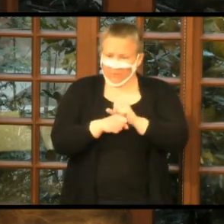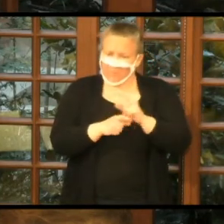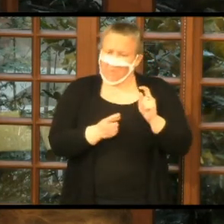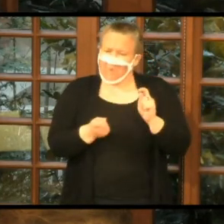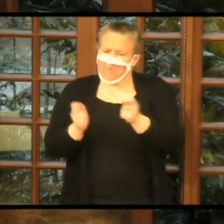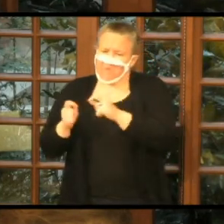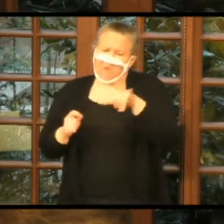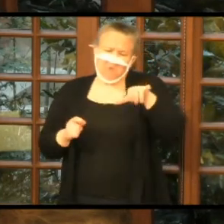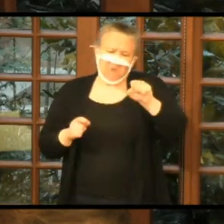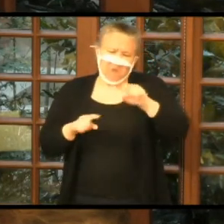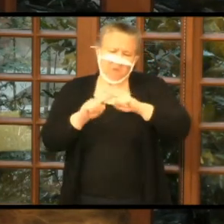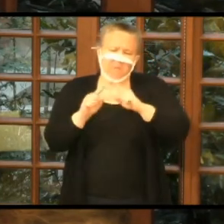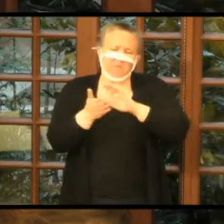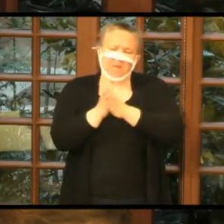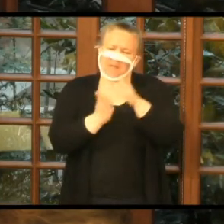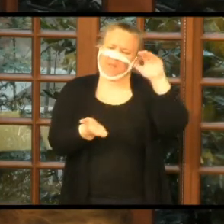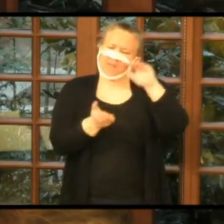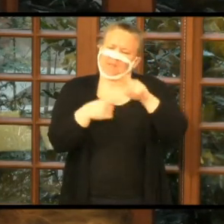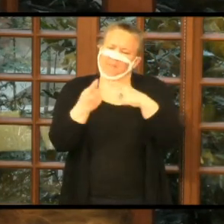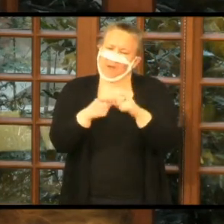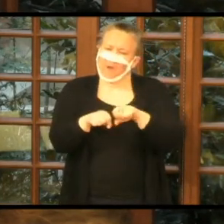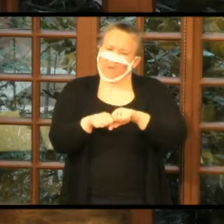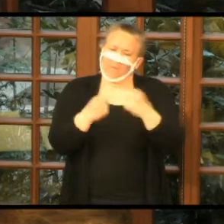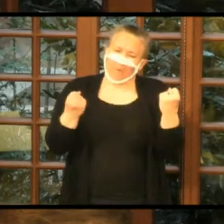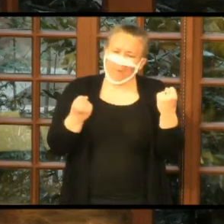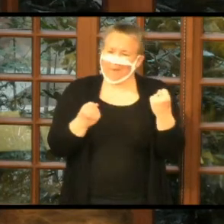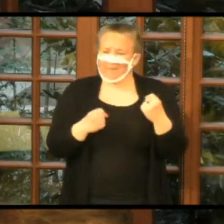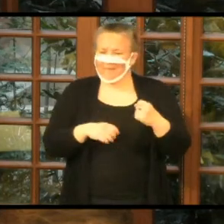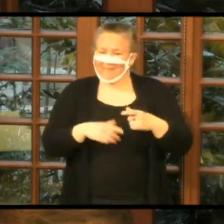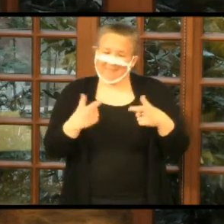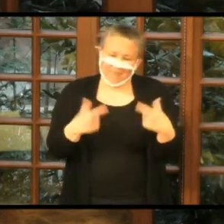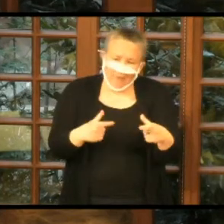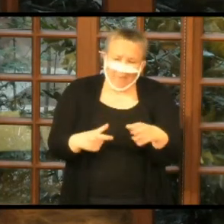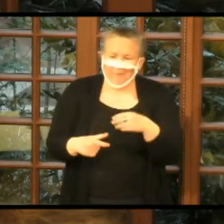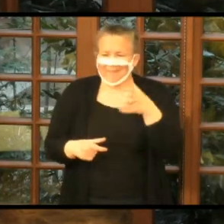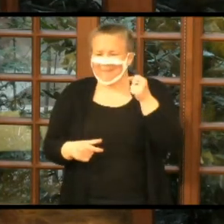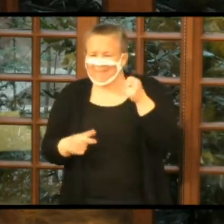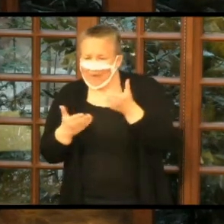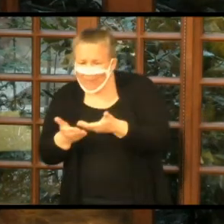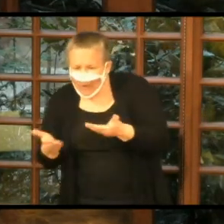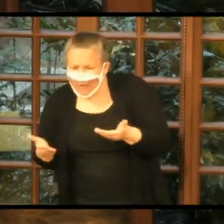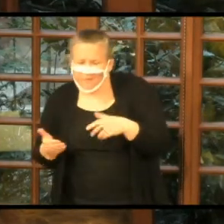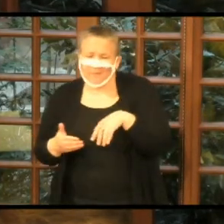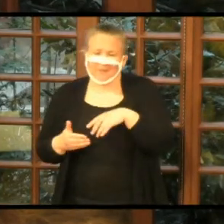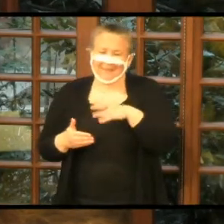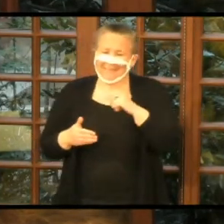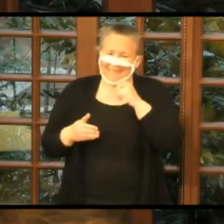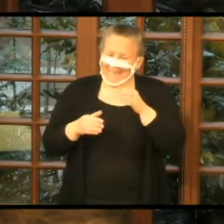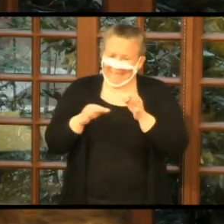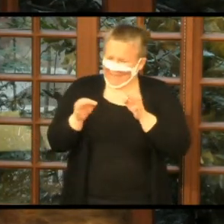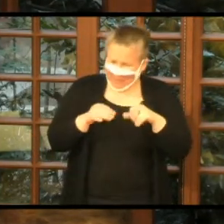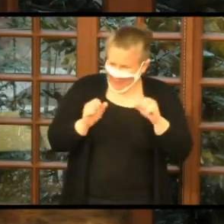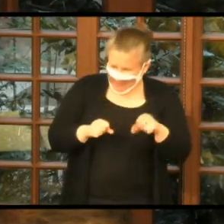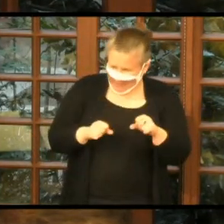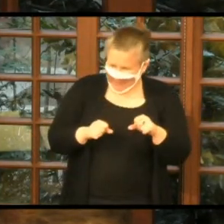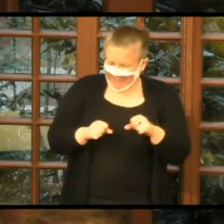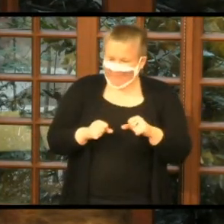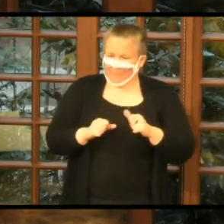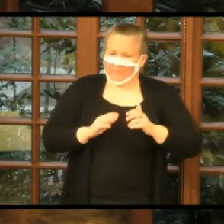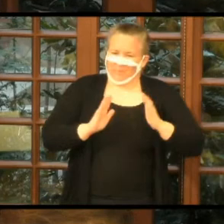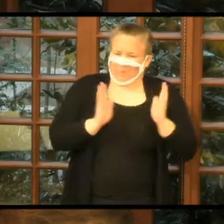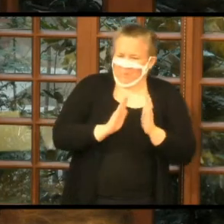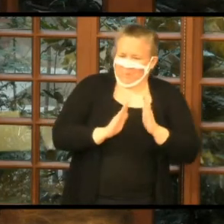changed, became less about broken ceramics and dairy products and inexplicably quaint roadside